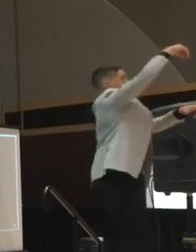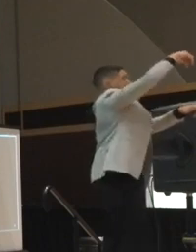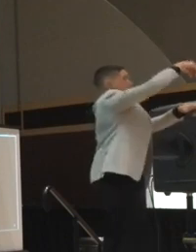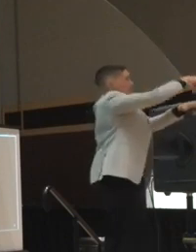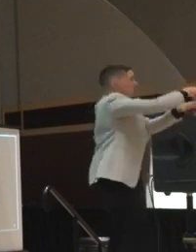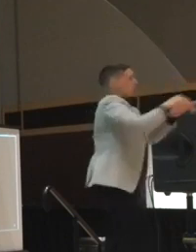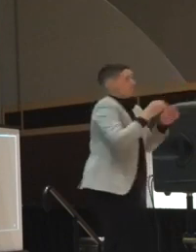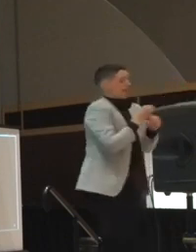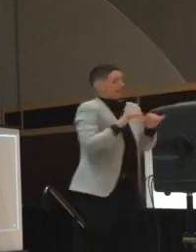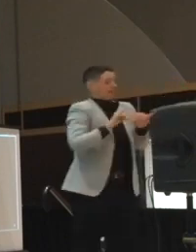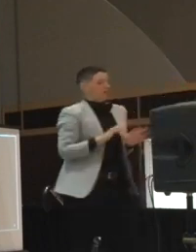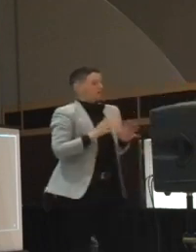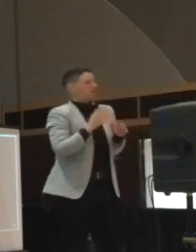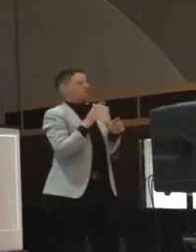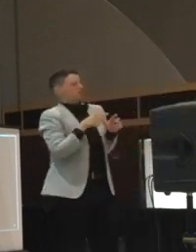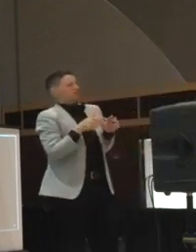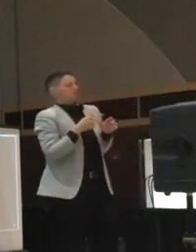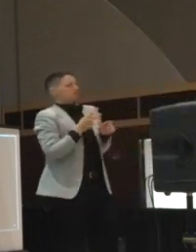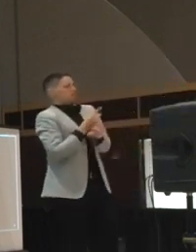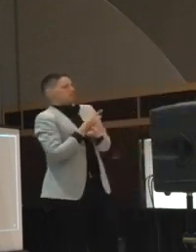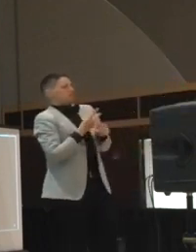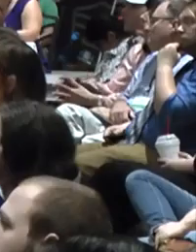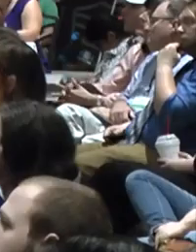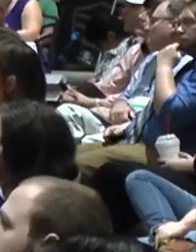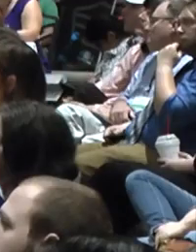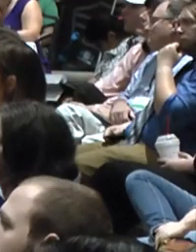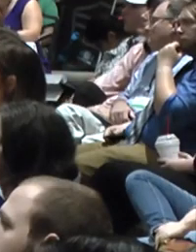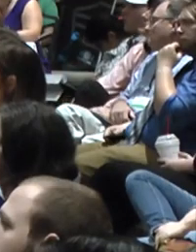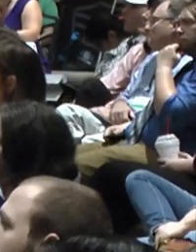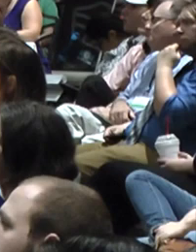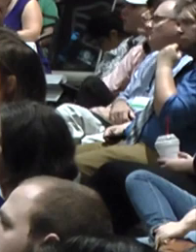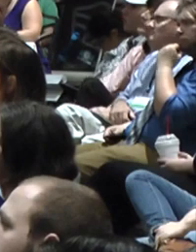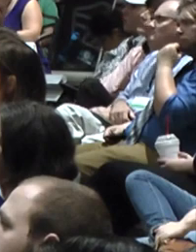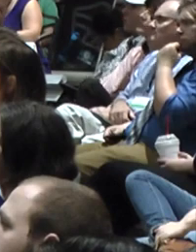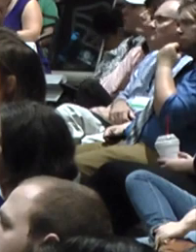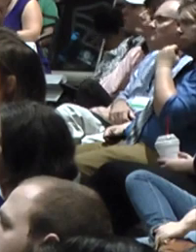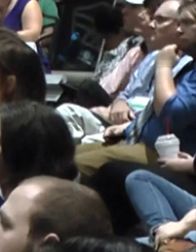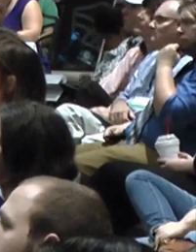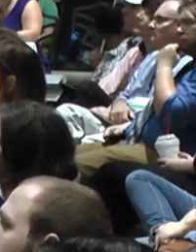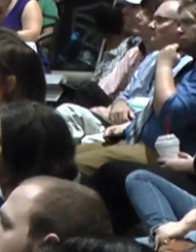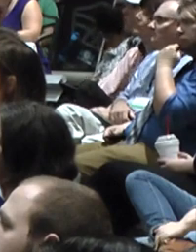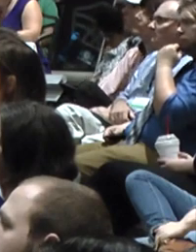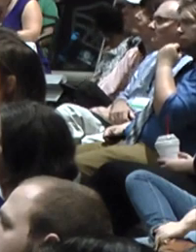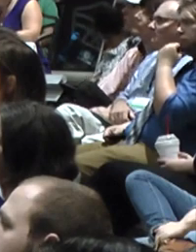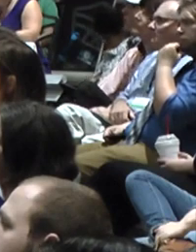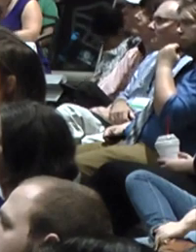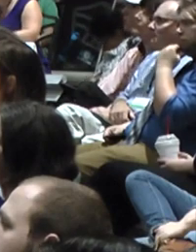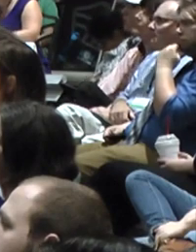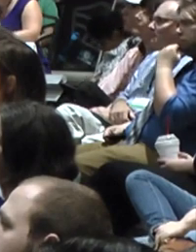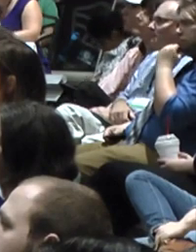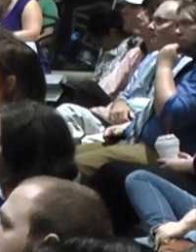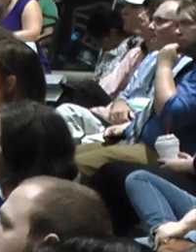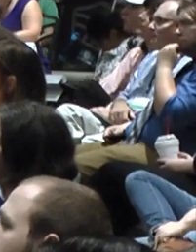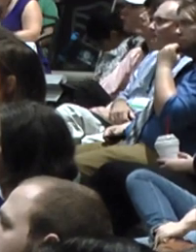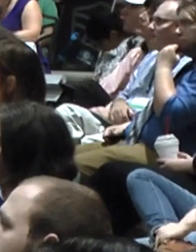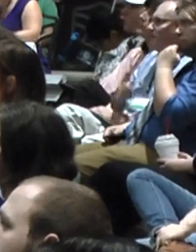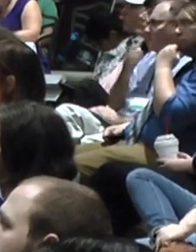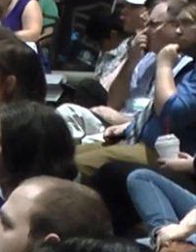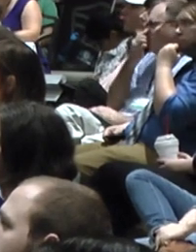it, and they find, yeah, it's within the critical limits on stress, but barely. It's within the critical limits, but